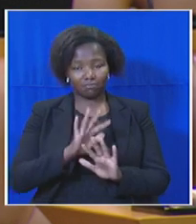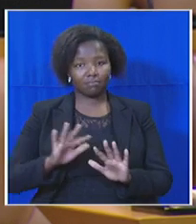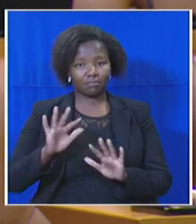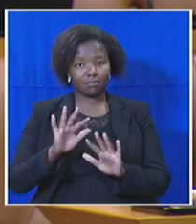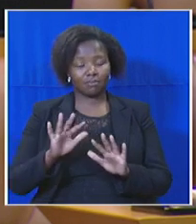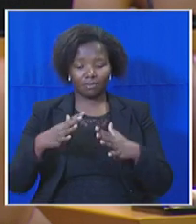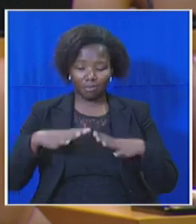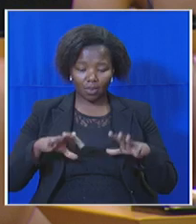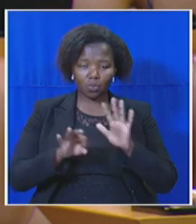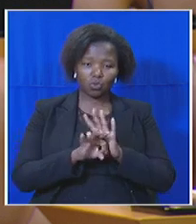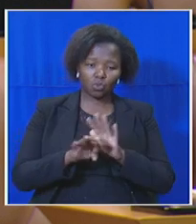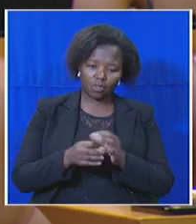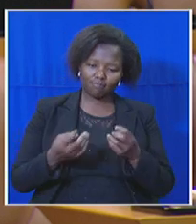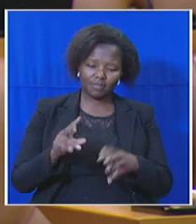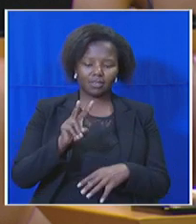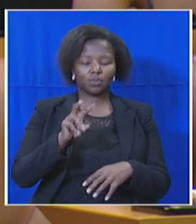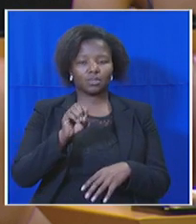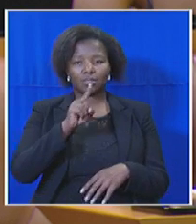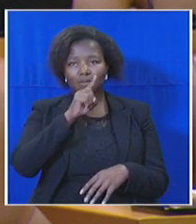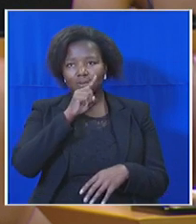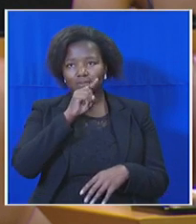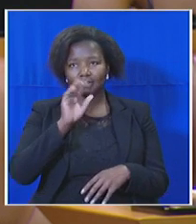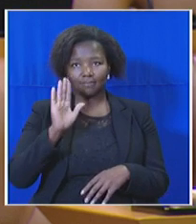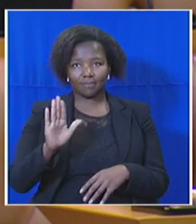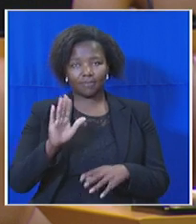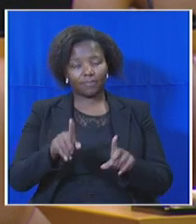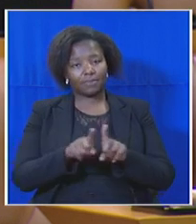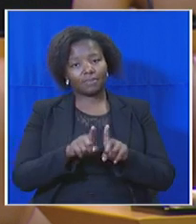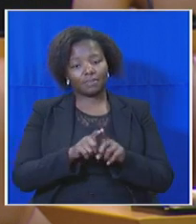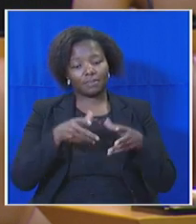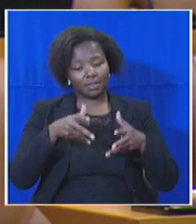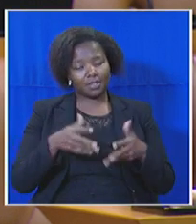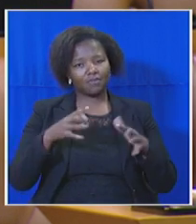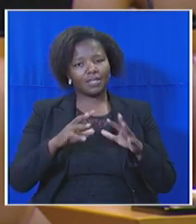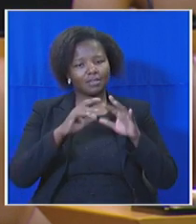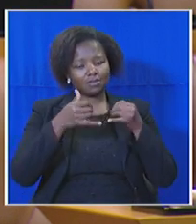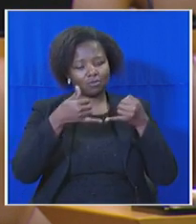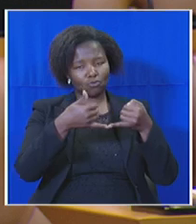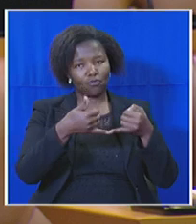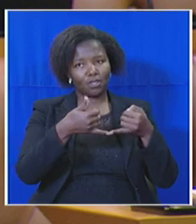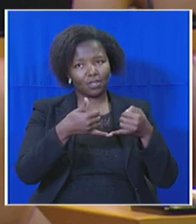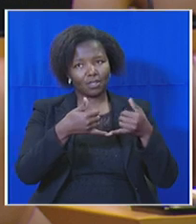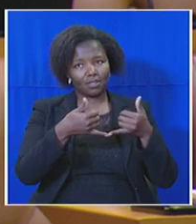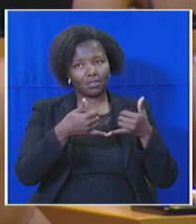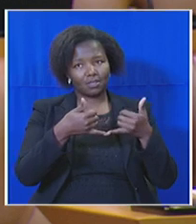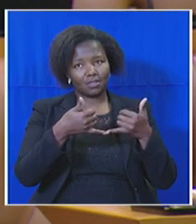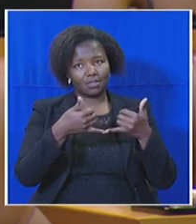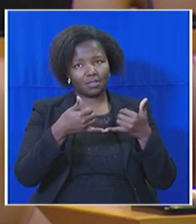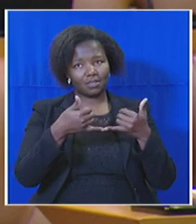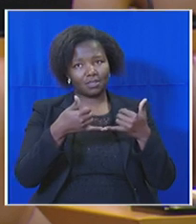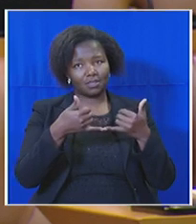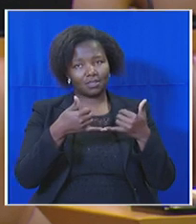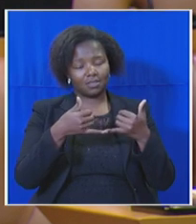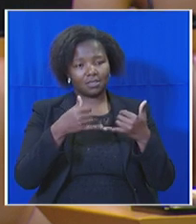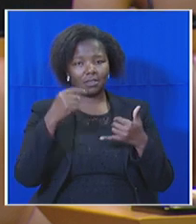20,000. Further acknowledges that we made available trophies in gold,